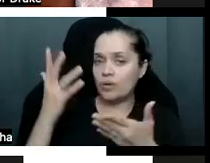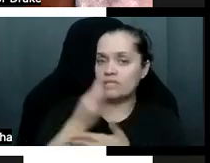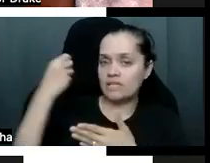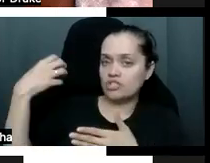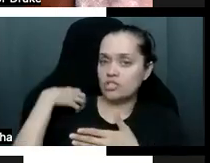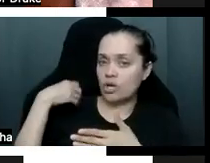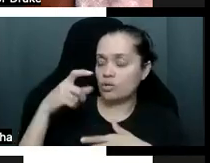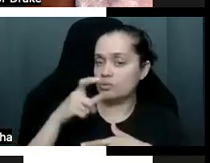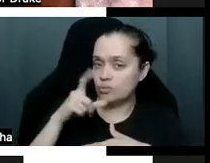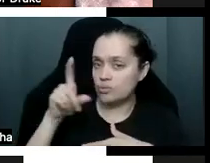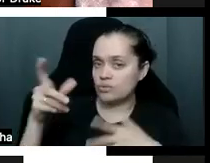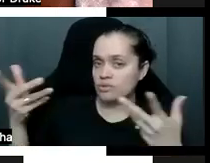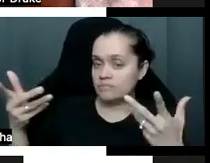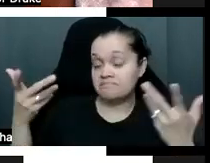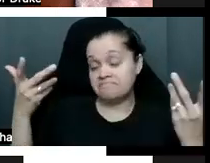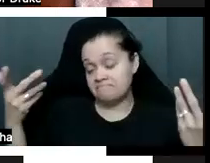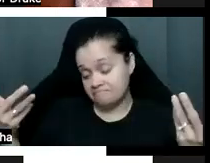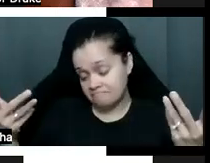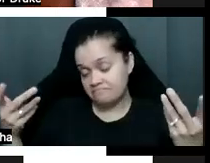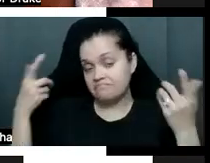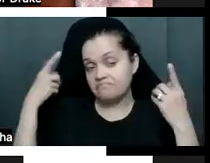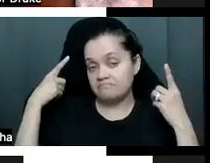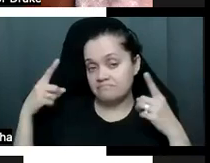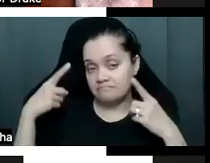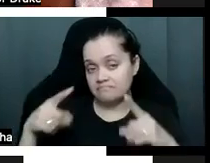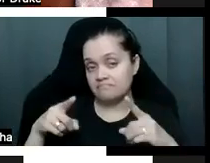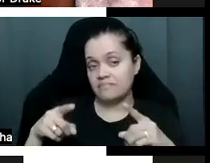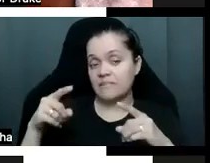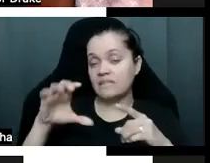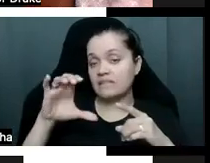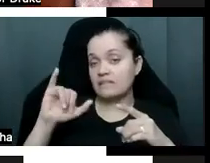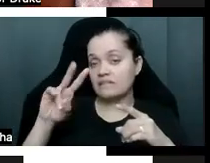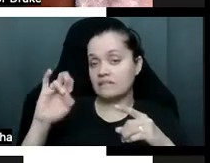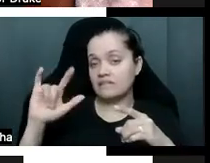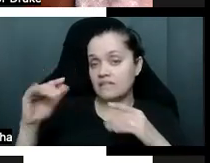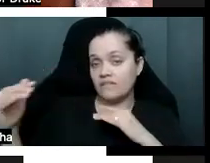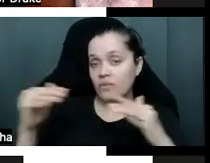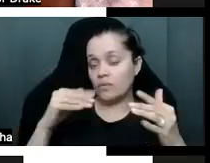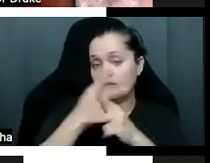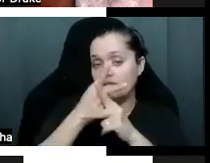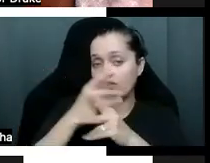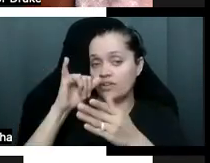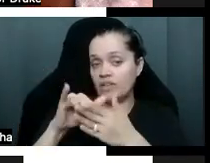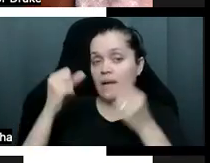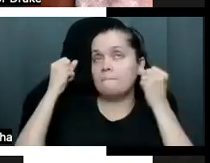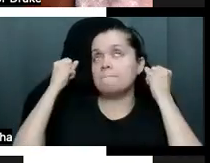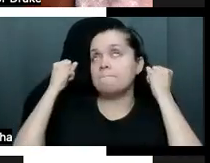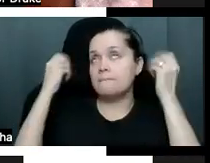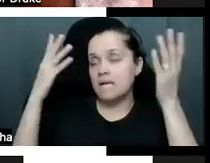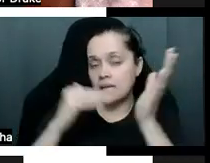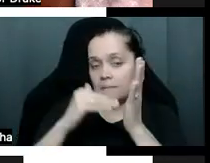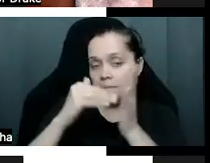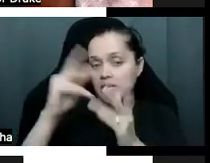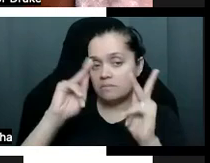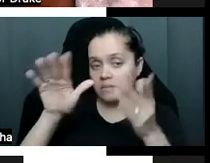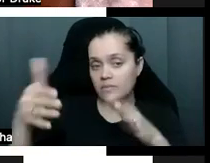charge? Well, it turns out they had a civil war to figure that out. And millions of people died in